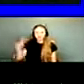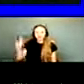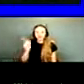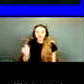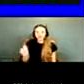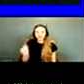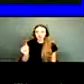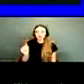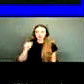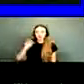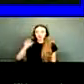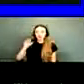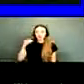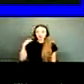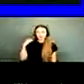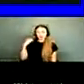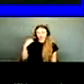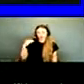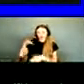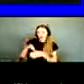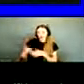Mr. Chairman, there are 13. Yes.